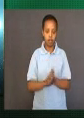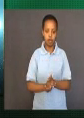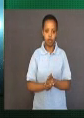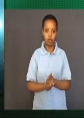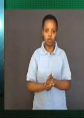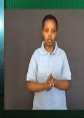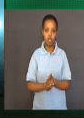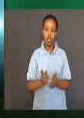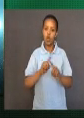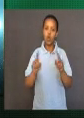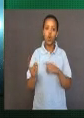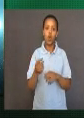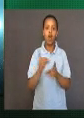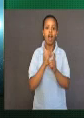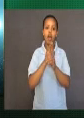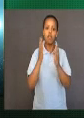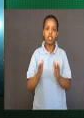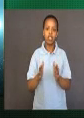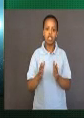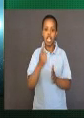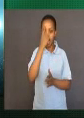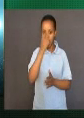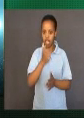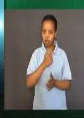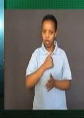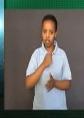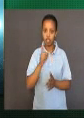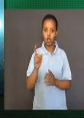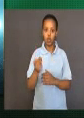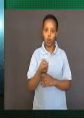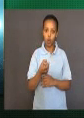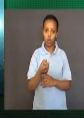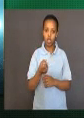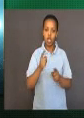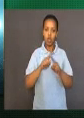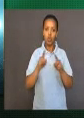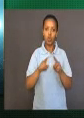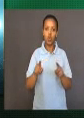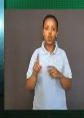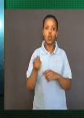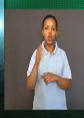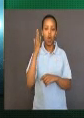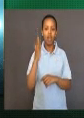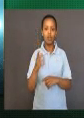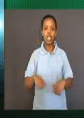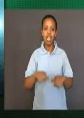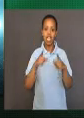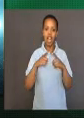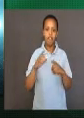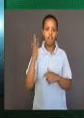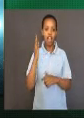Special creationism is the belief that different forms of life on Earth